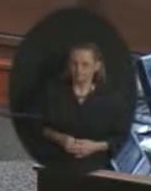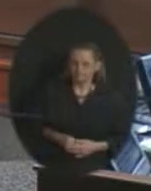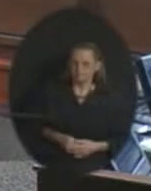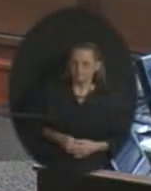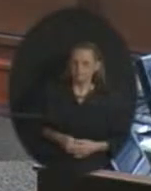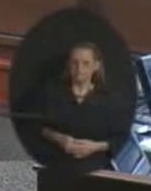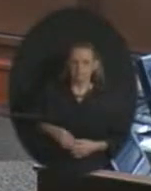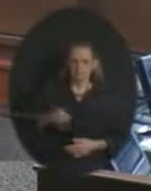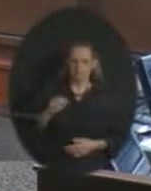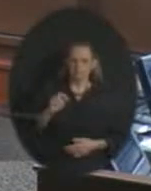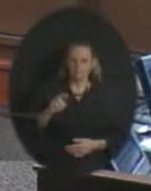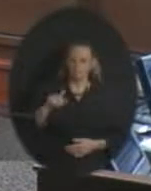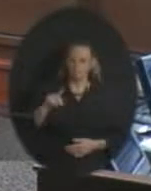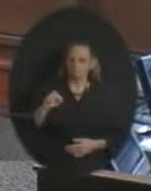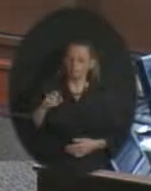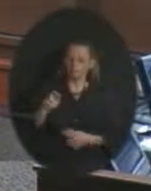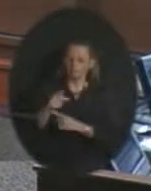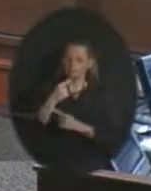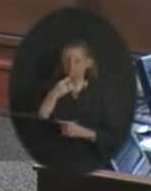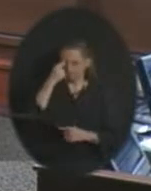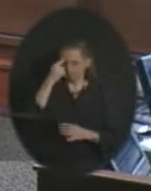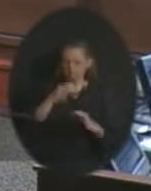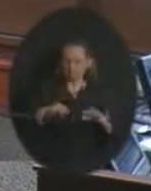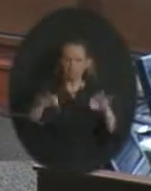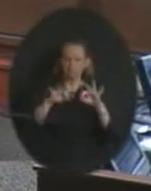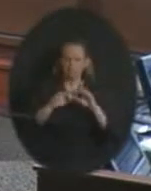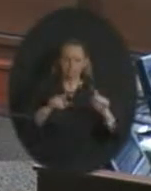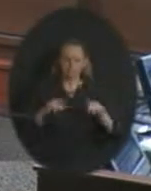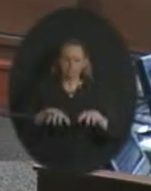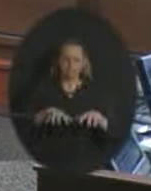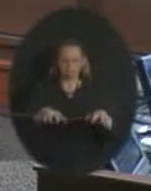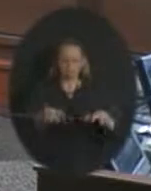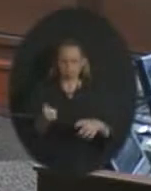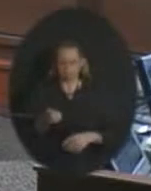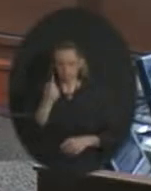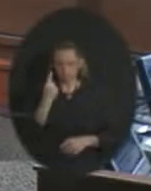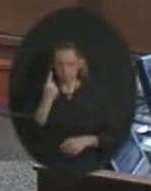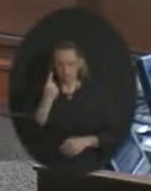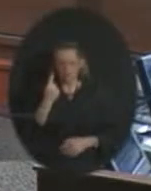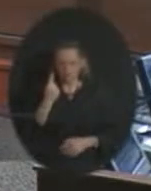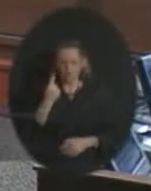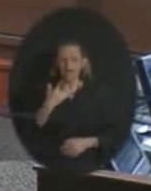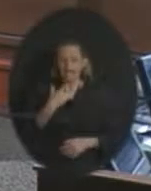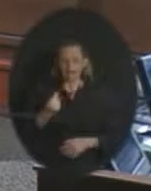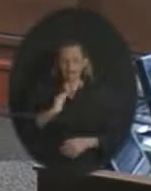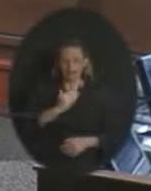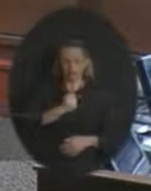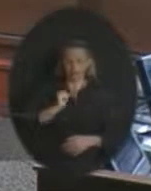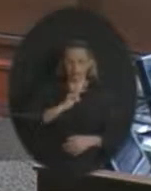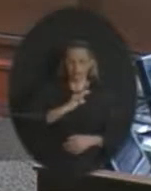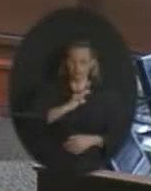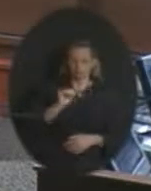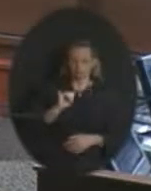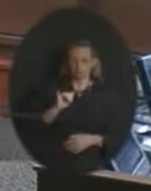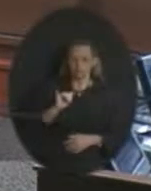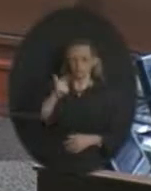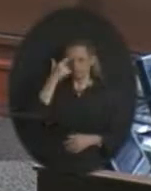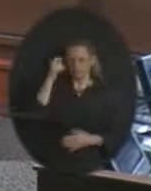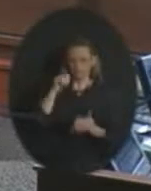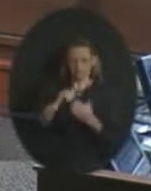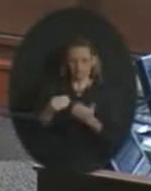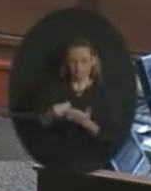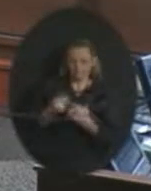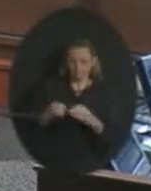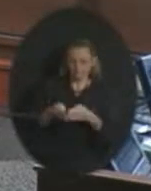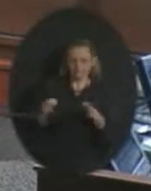I think it would be important for the public to understand that, you know, the extra and our staff as well, because this comes out of our general fund. Mm-hmm.